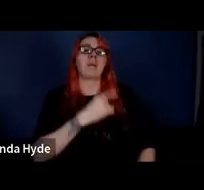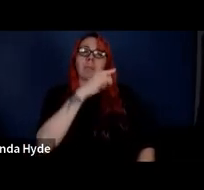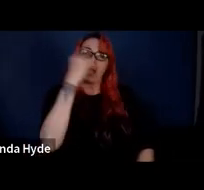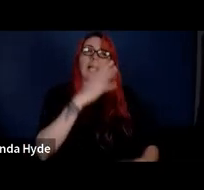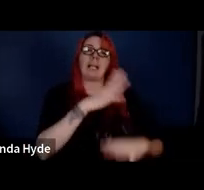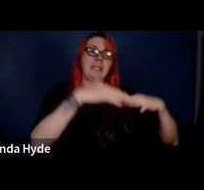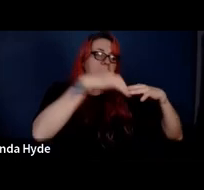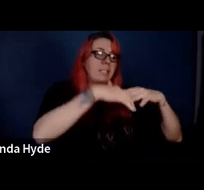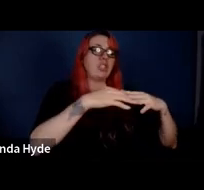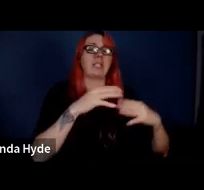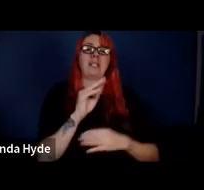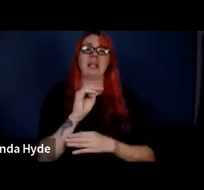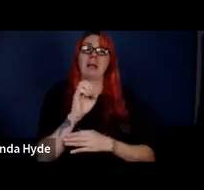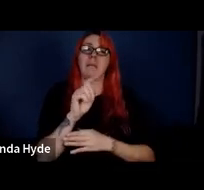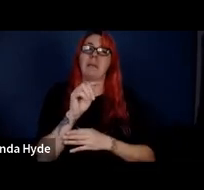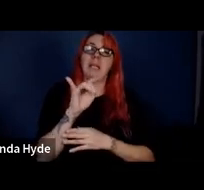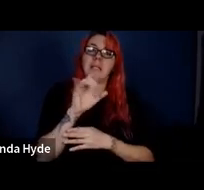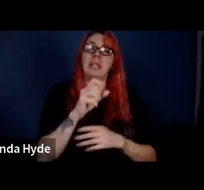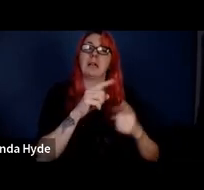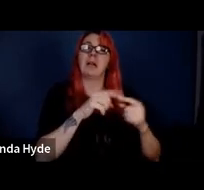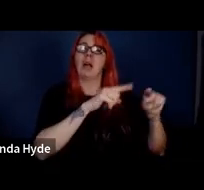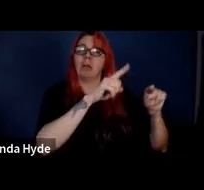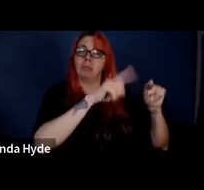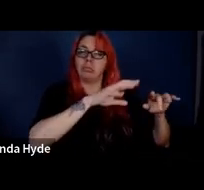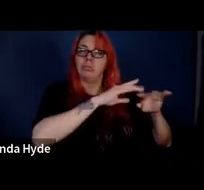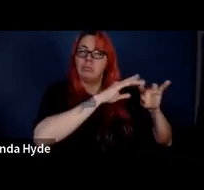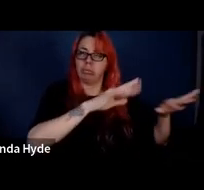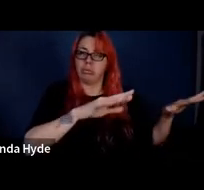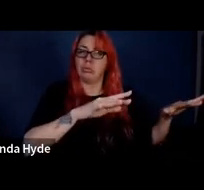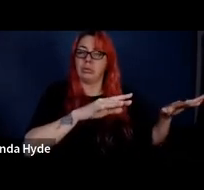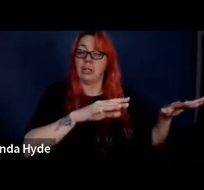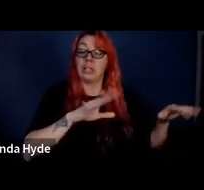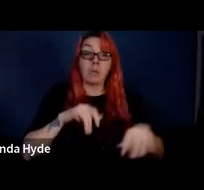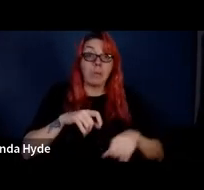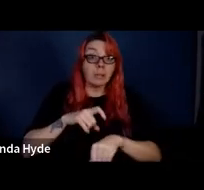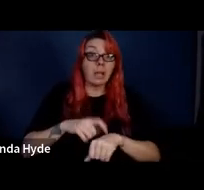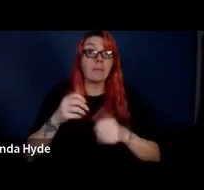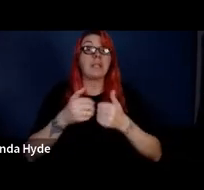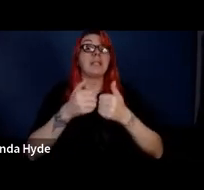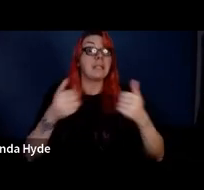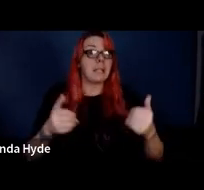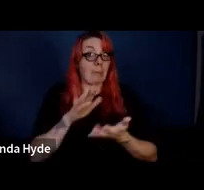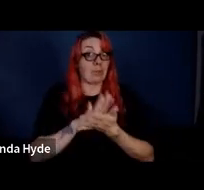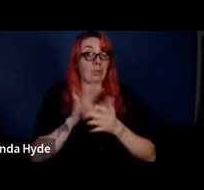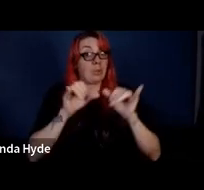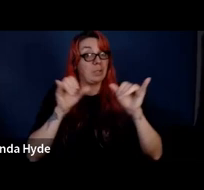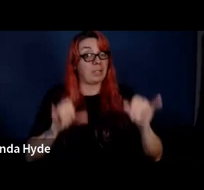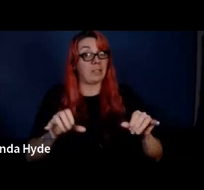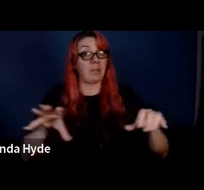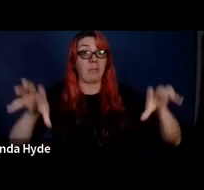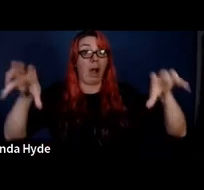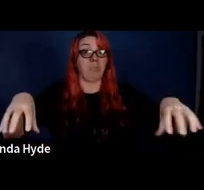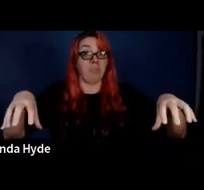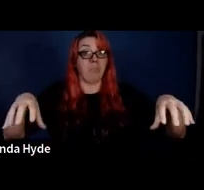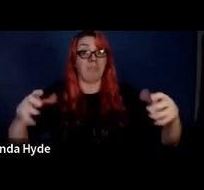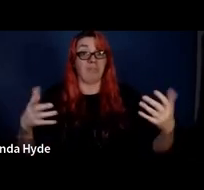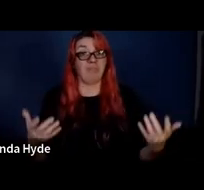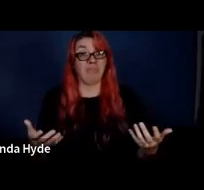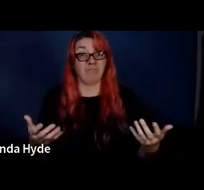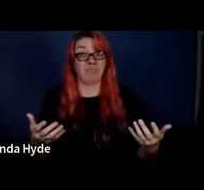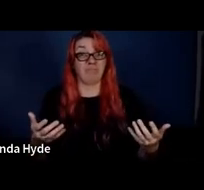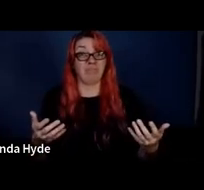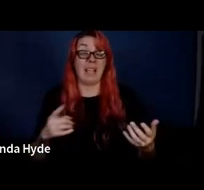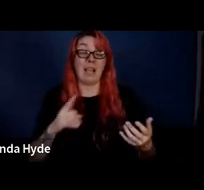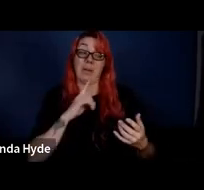And so similarly to the, having a separate school system, these systems were there until, the mainstream